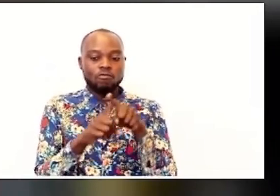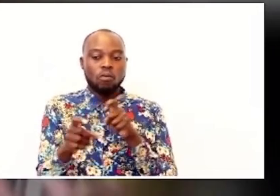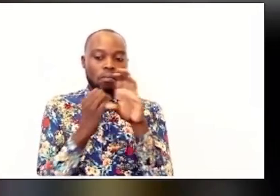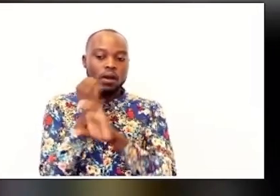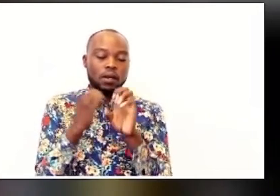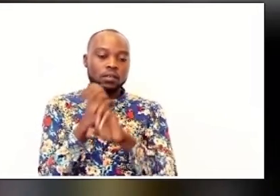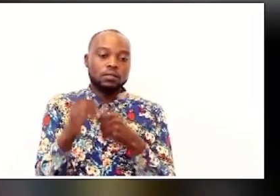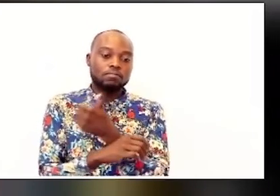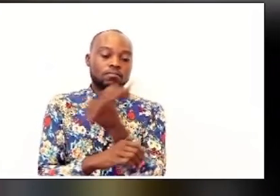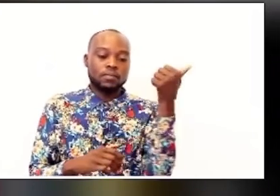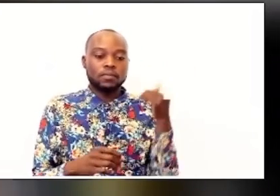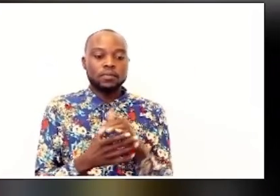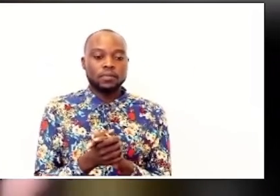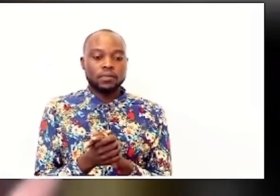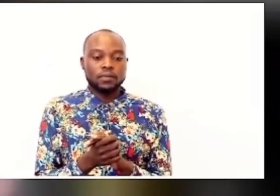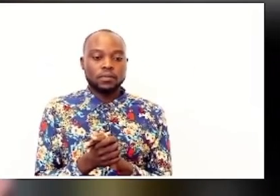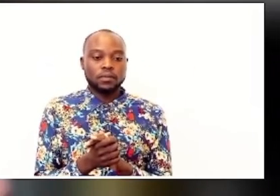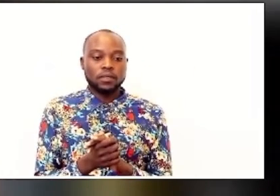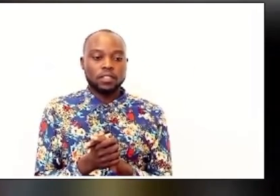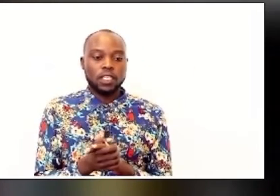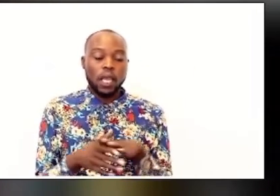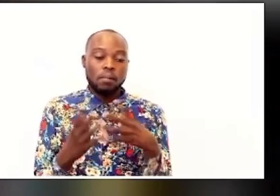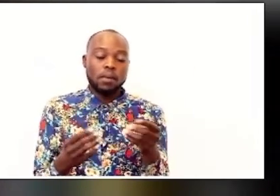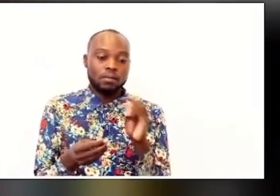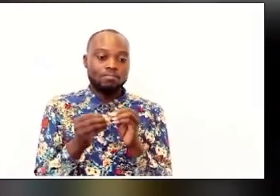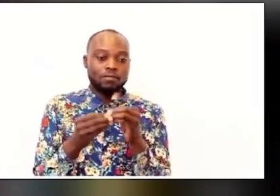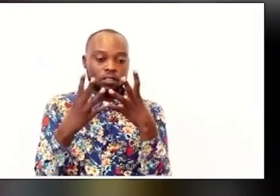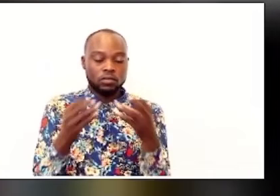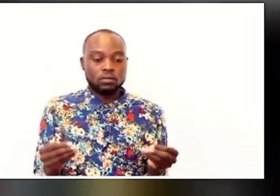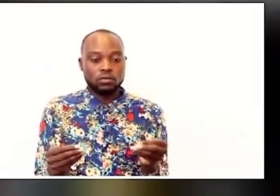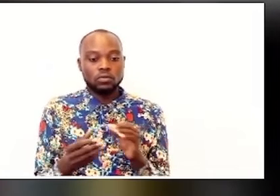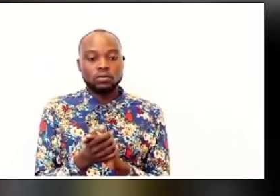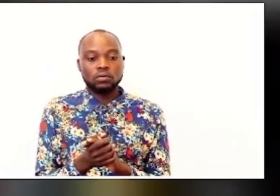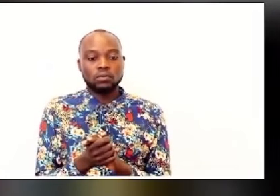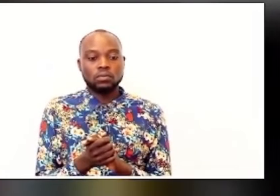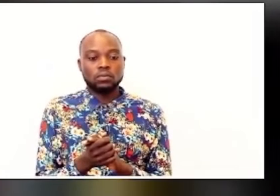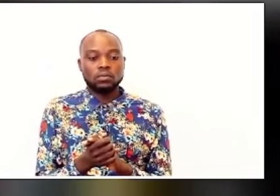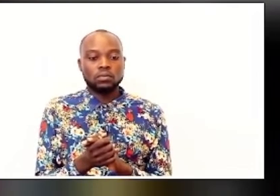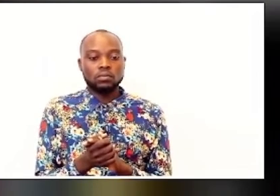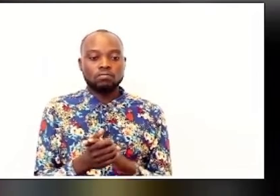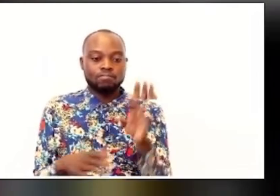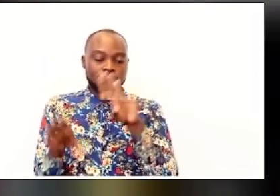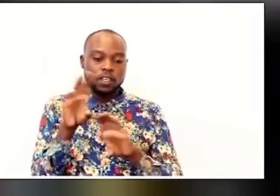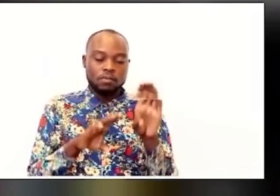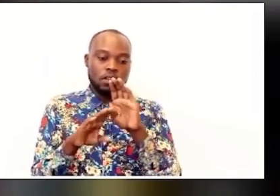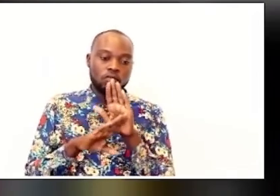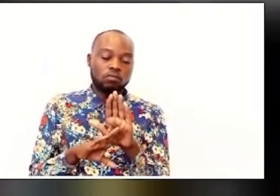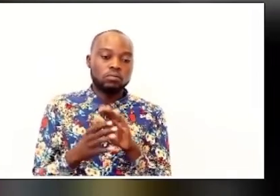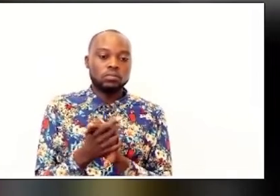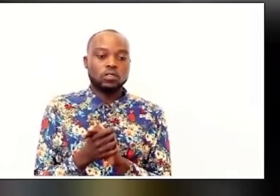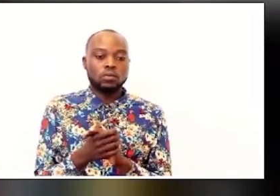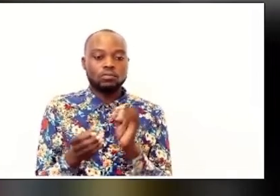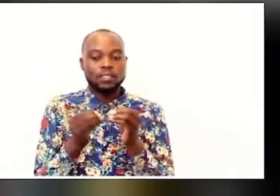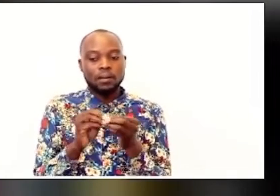which effectively masquerades as solutions when they're in fact structural traps. Climate folks don't engage in